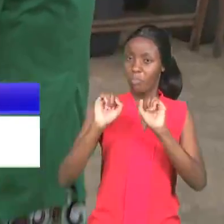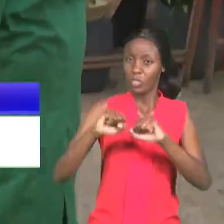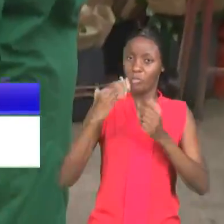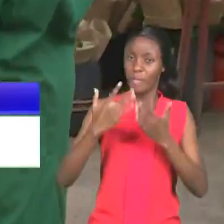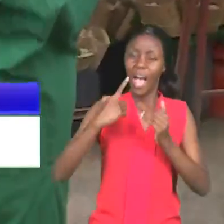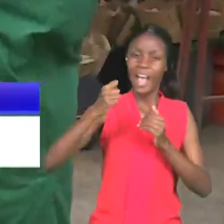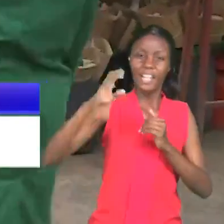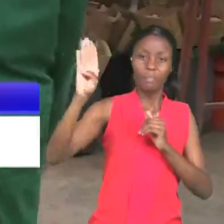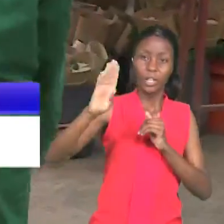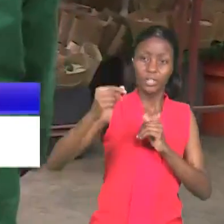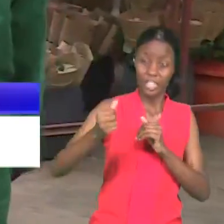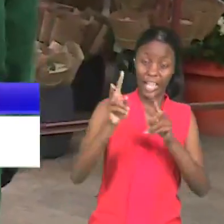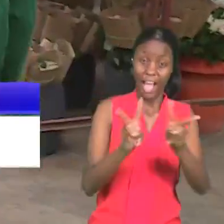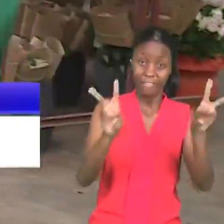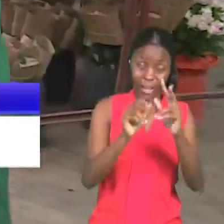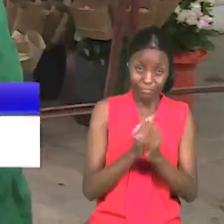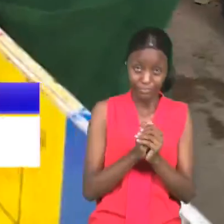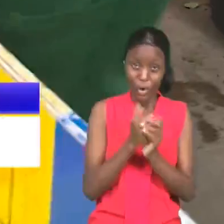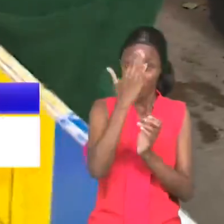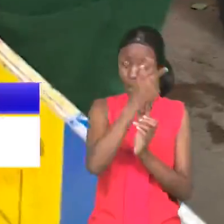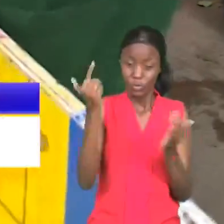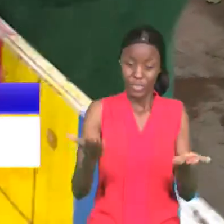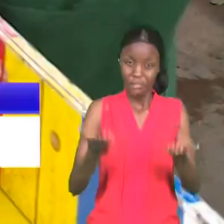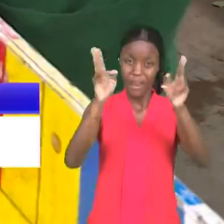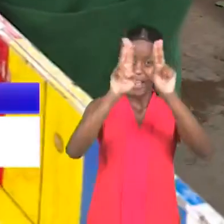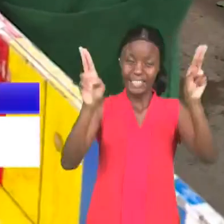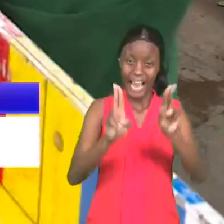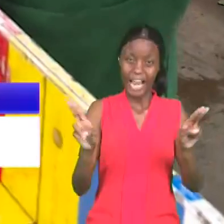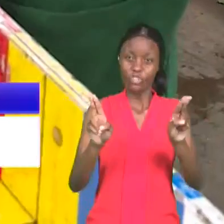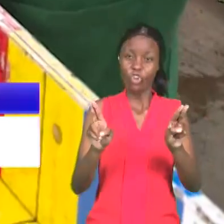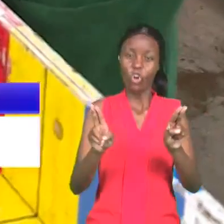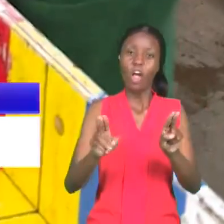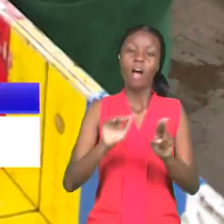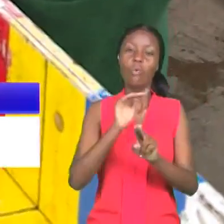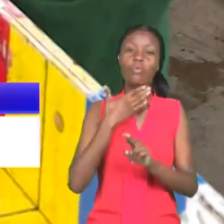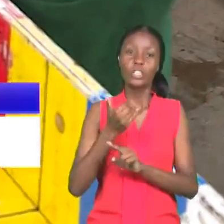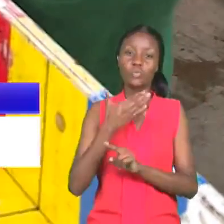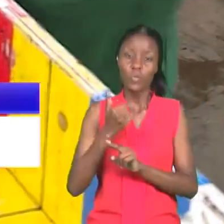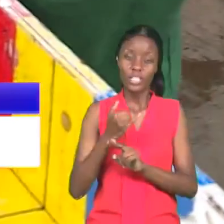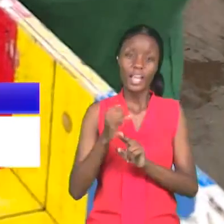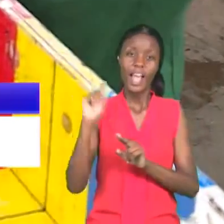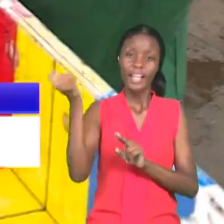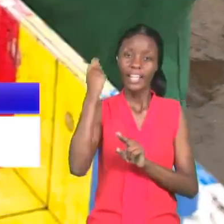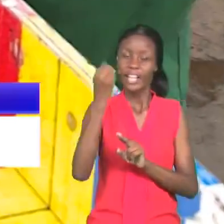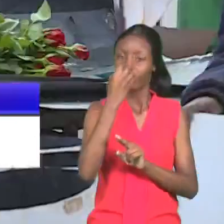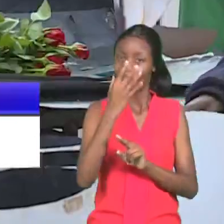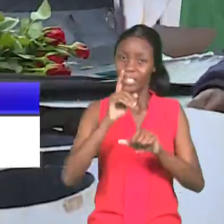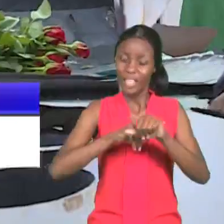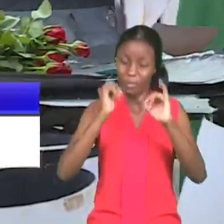100 billion shillings in value, thanks to rising international demands for the Kenyan flower as new markets continue to